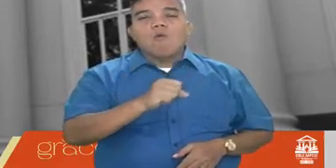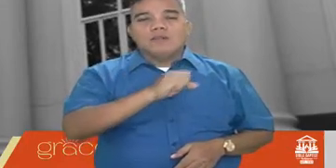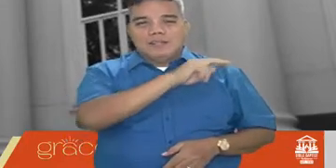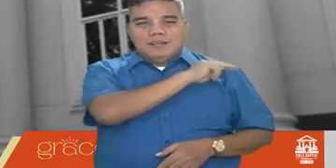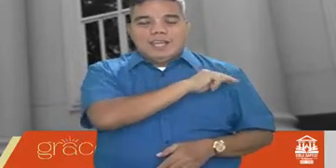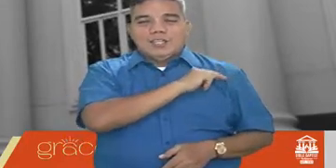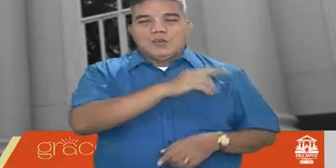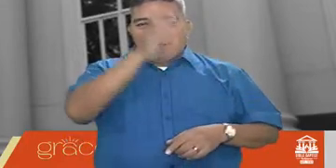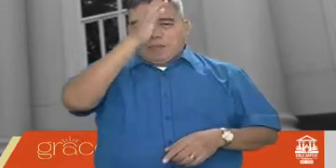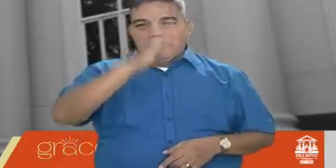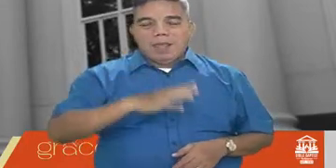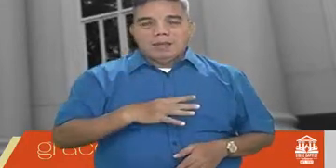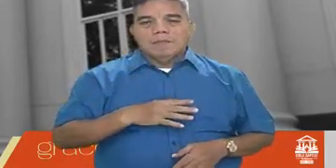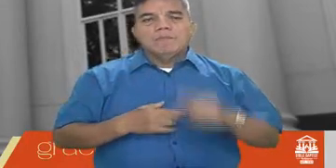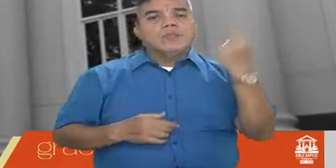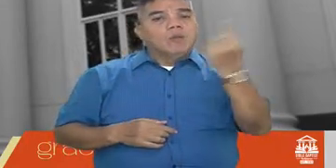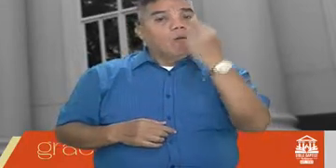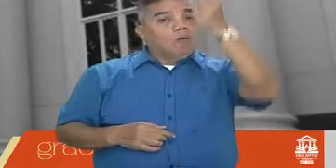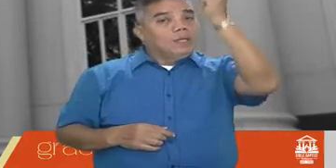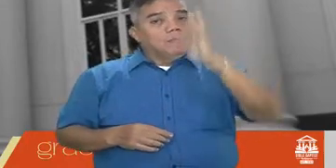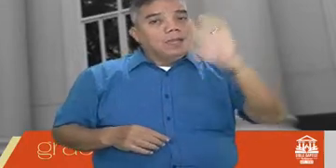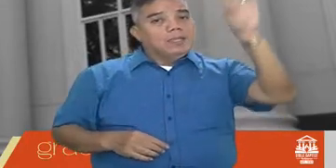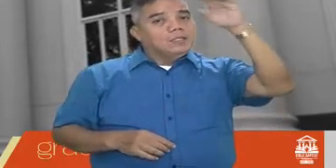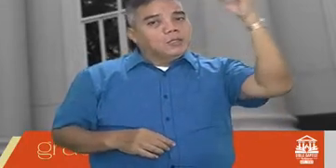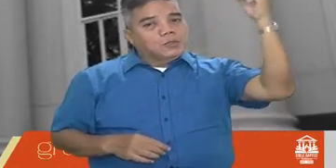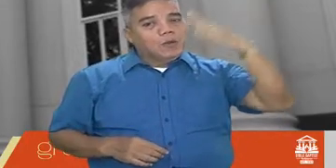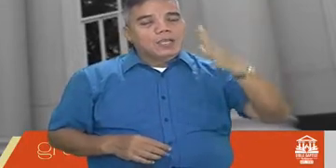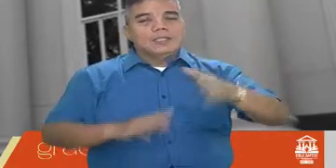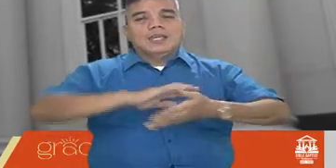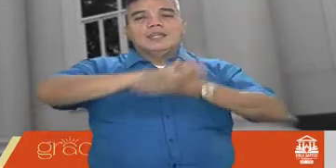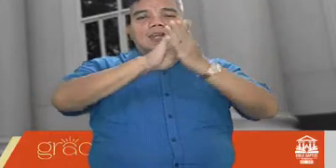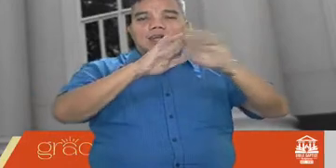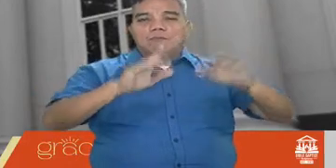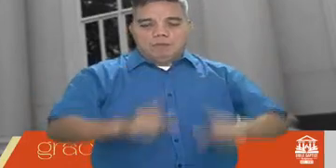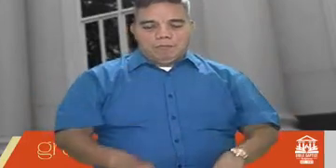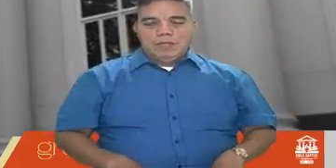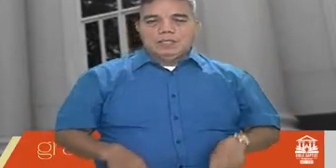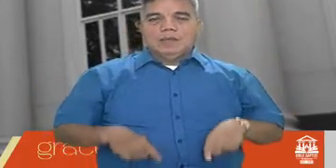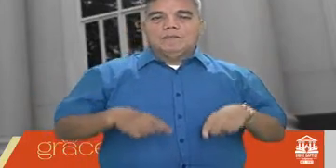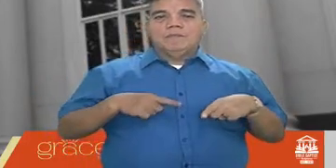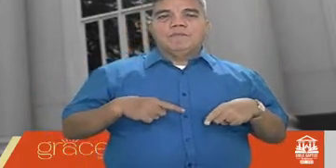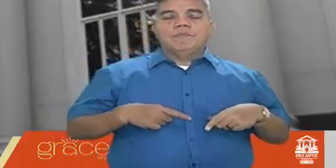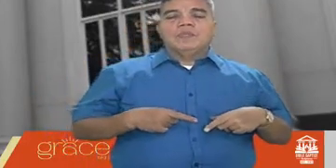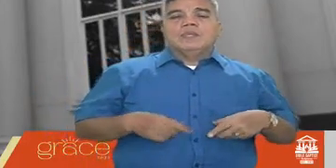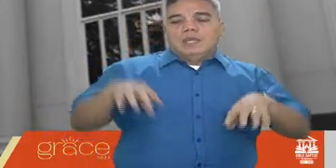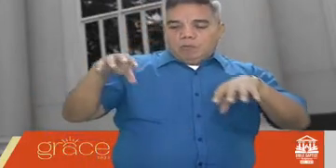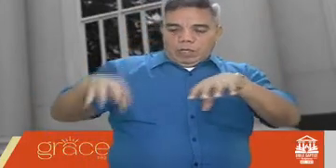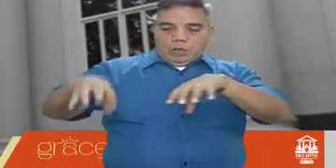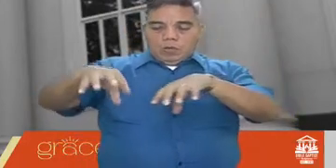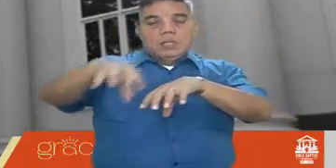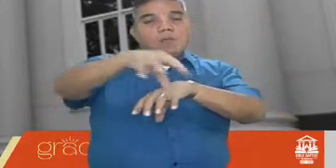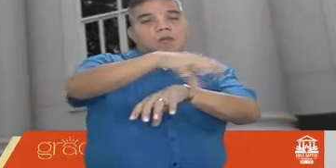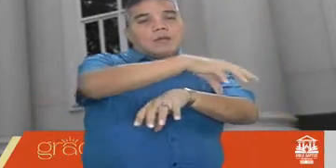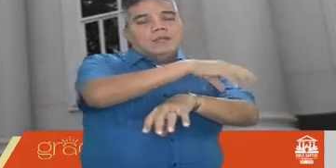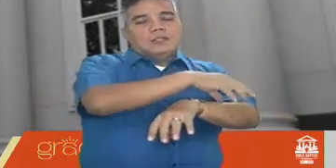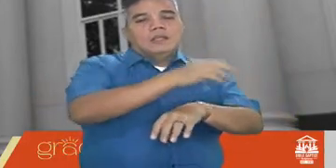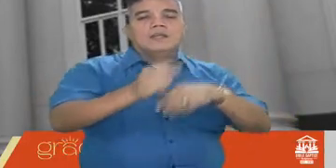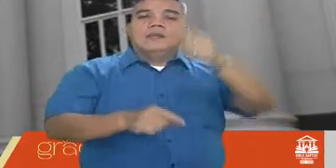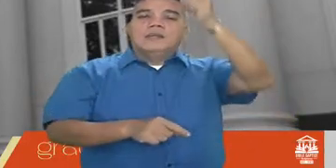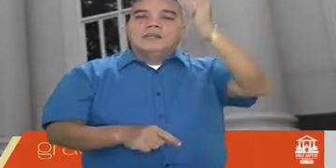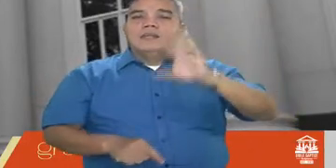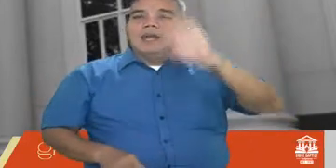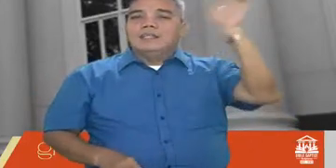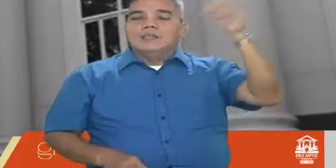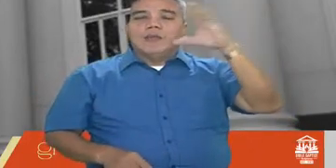nature. So, only by His grace can we live at peace with God and with those around us.